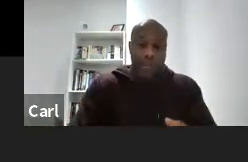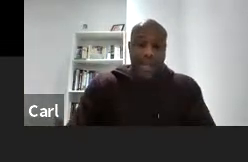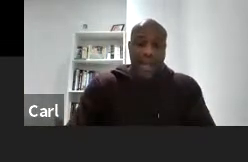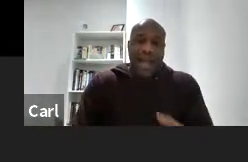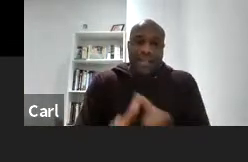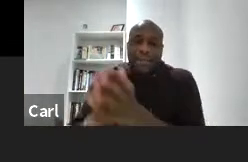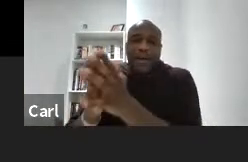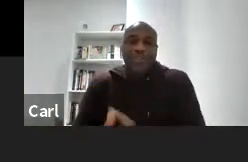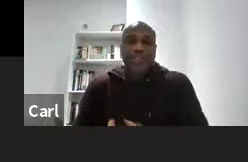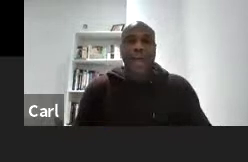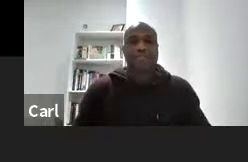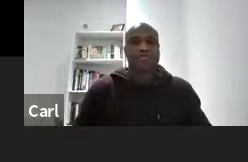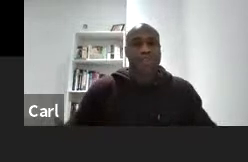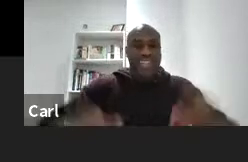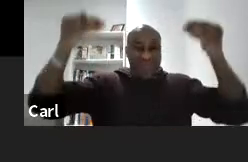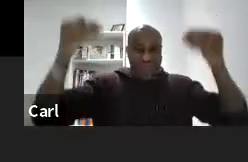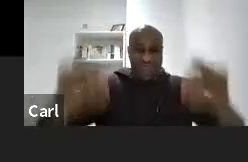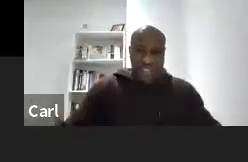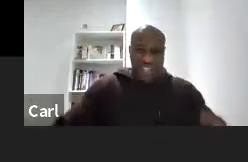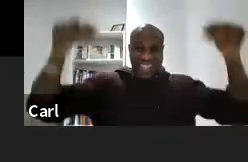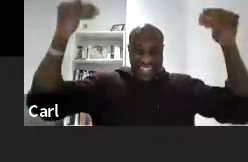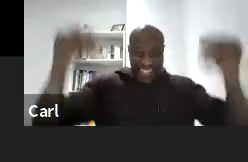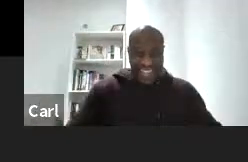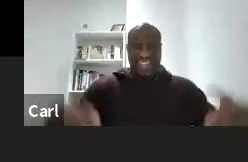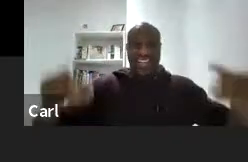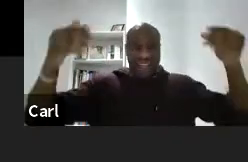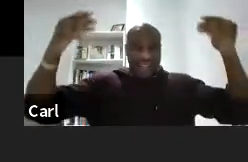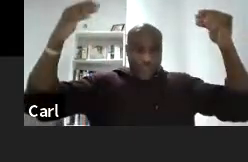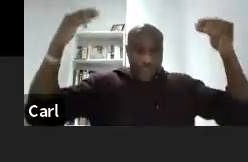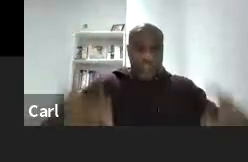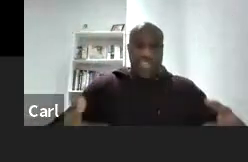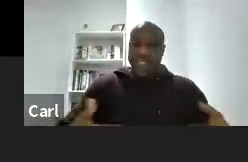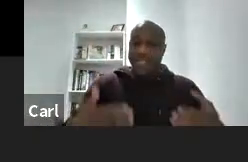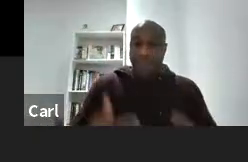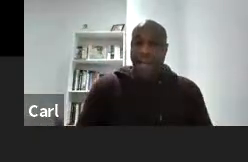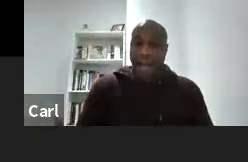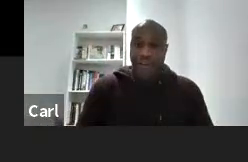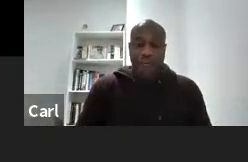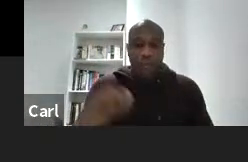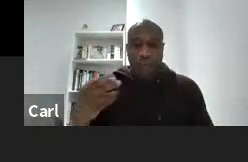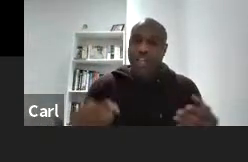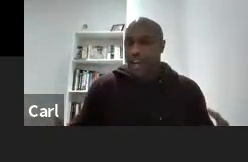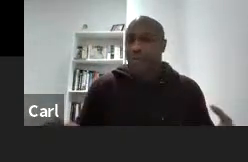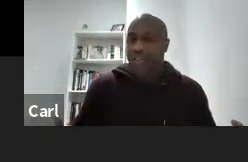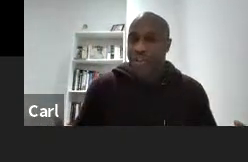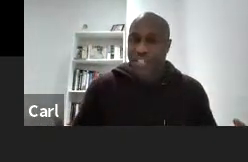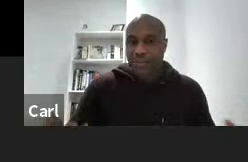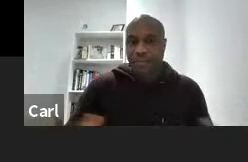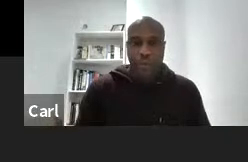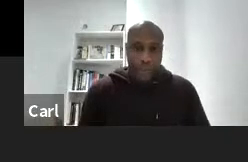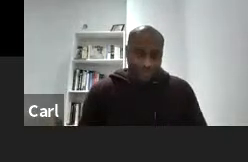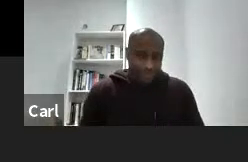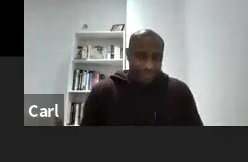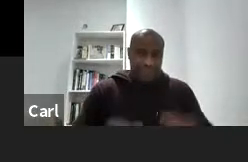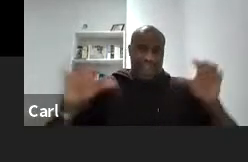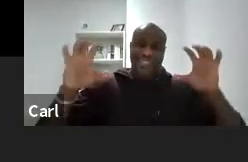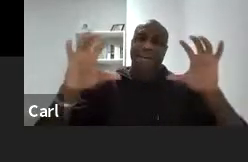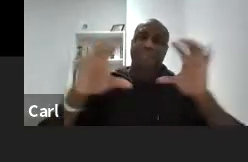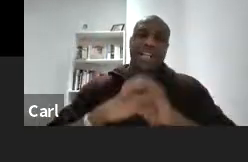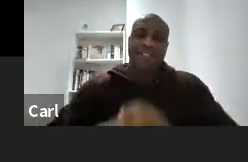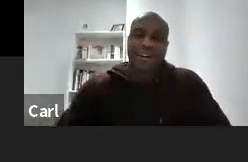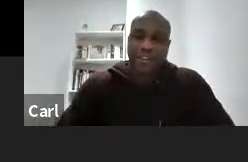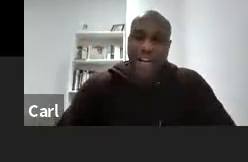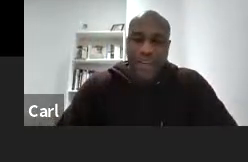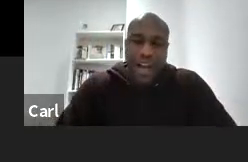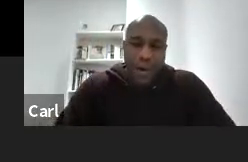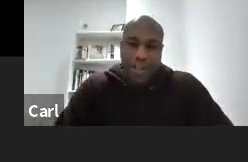move forward, as opposed to having a really rigid, static, documented plan of what you're going to do to move forward. And to